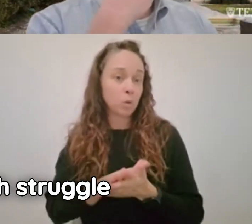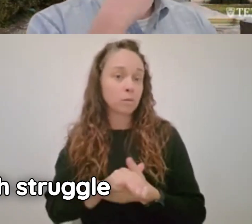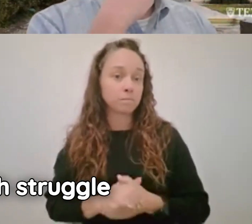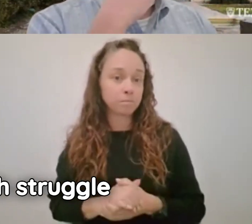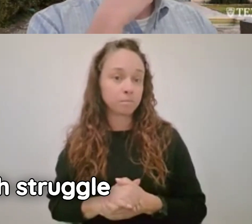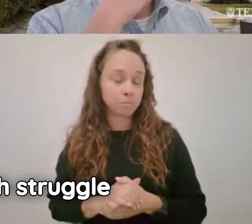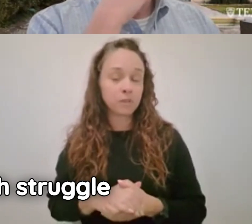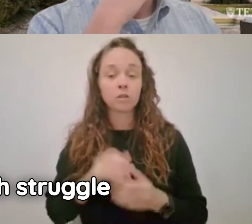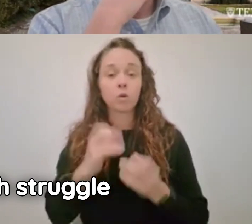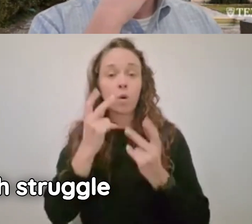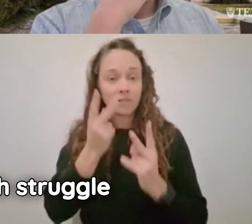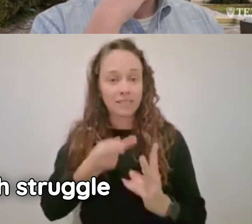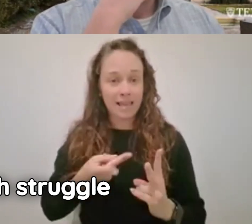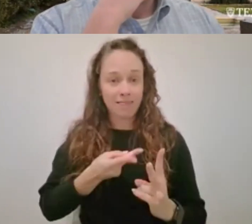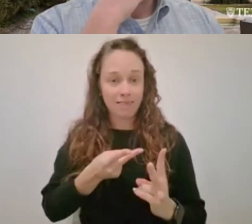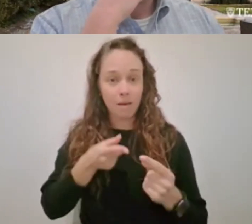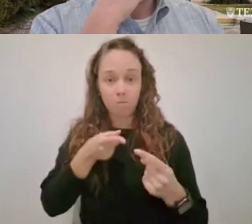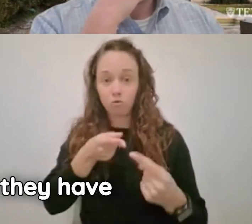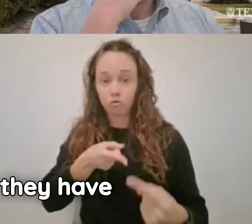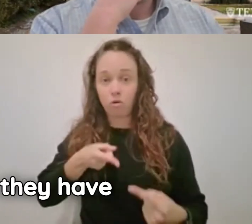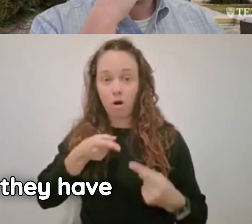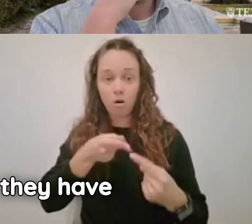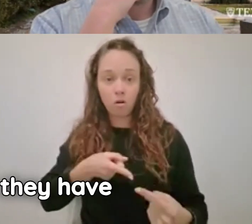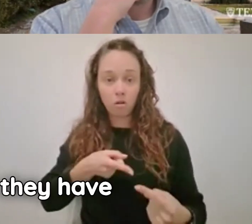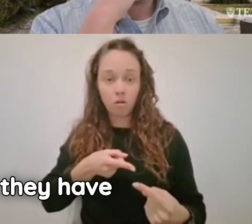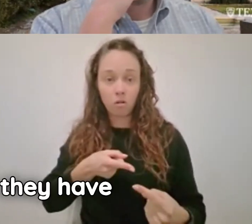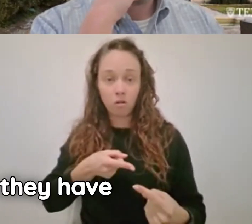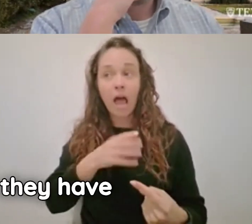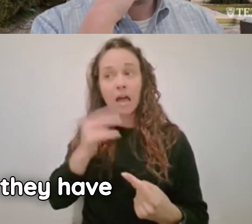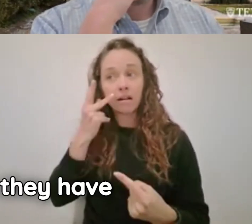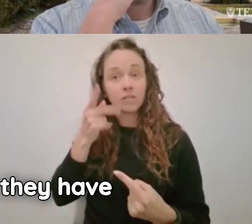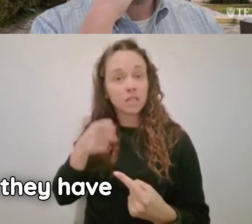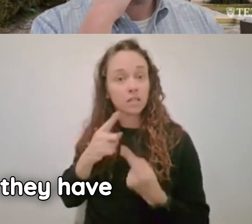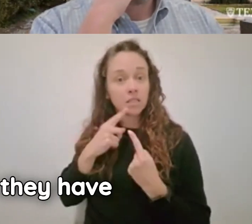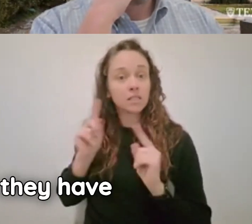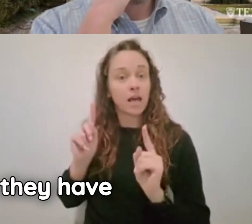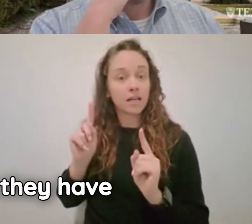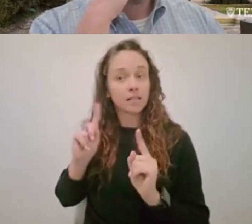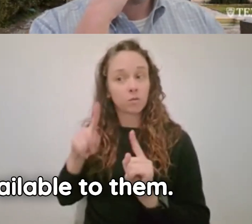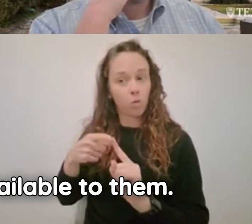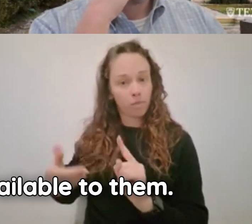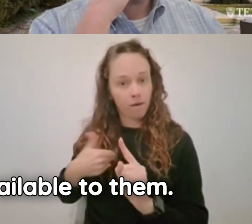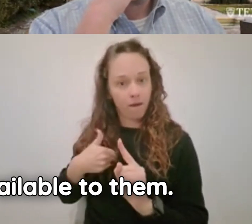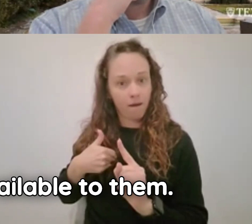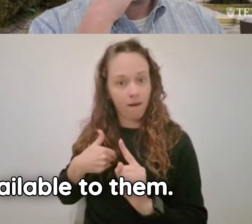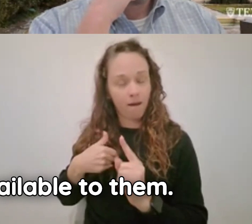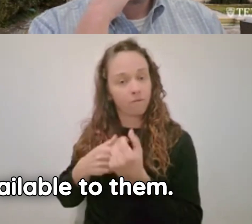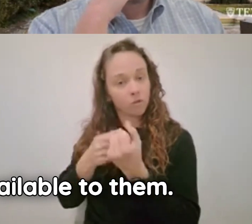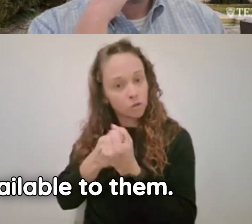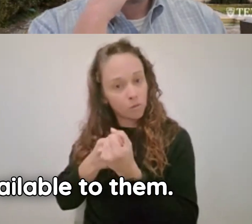seen them both struggle and succeed when they have